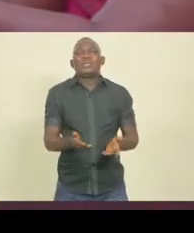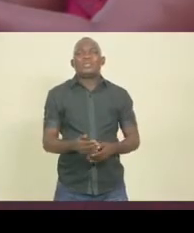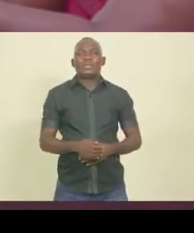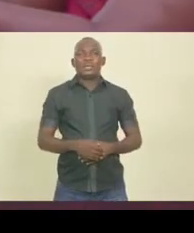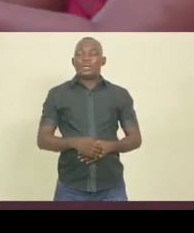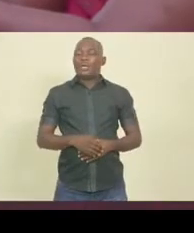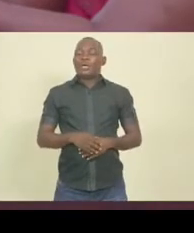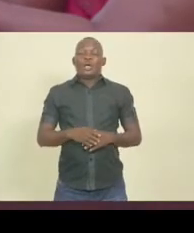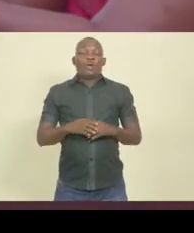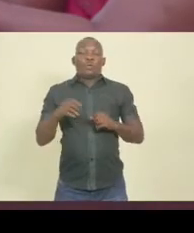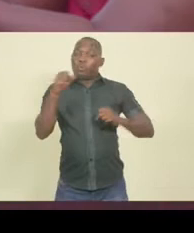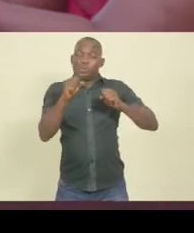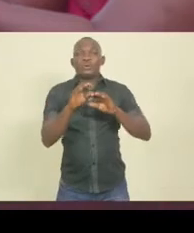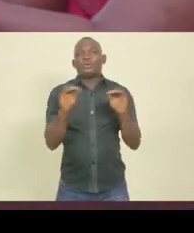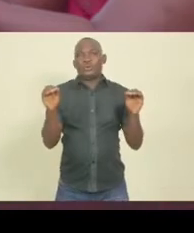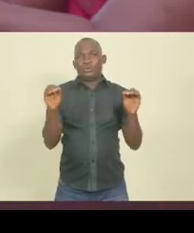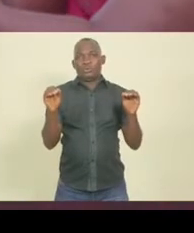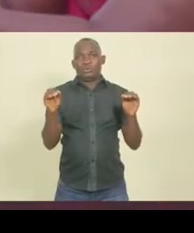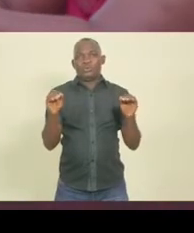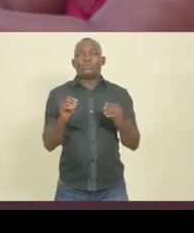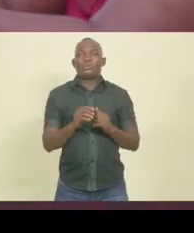There's no battle for custody here.